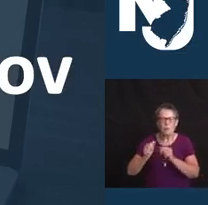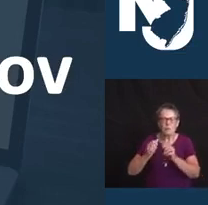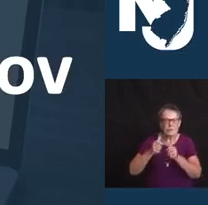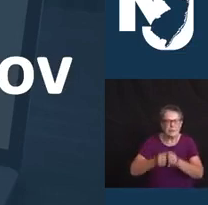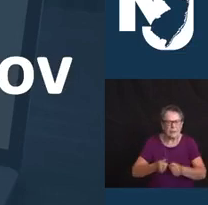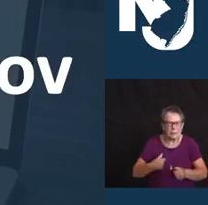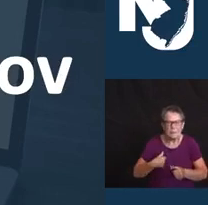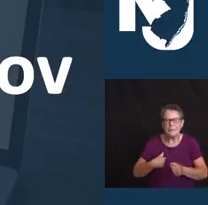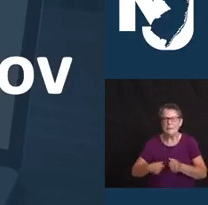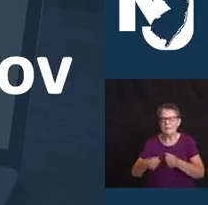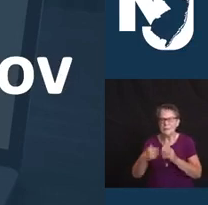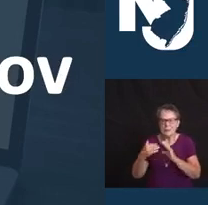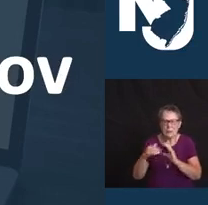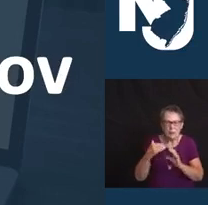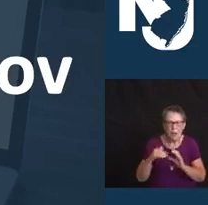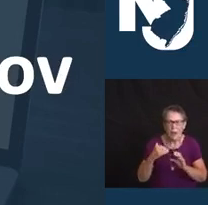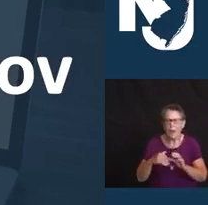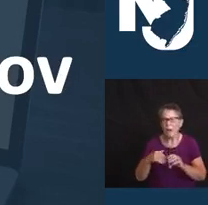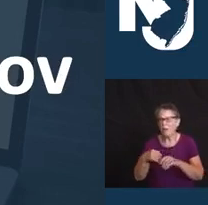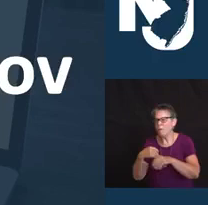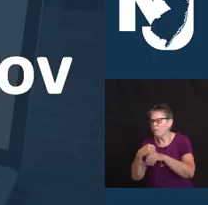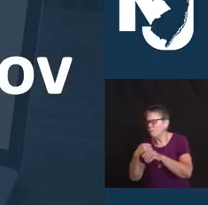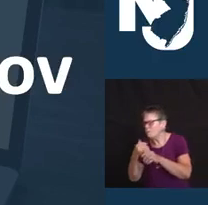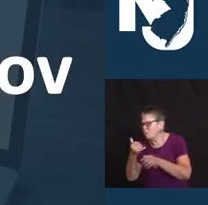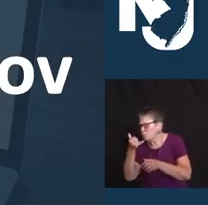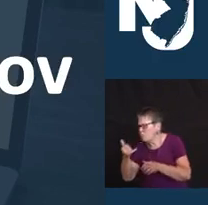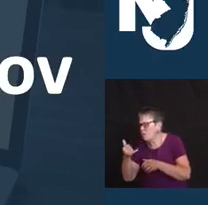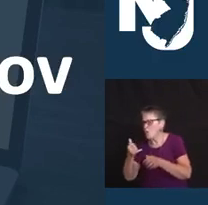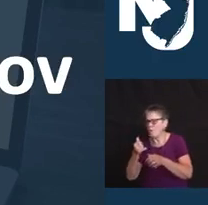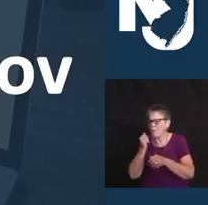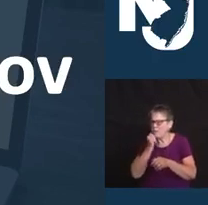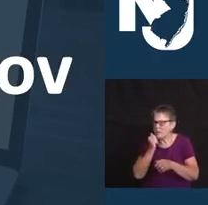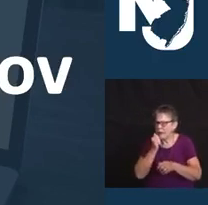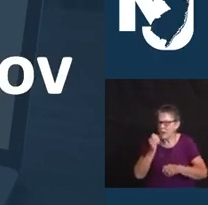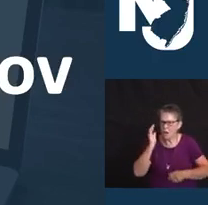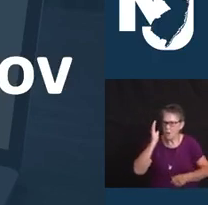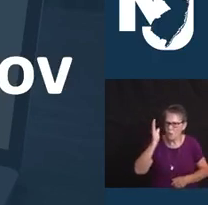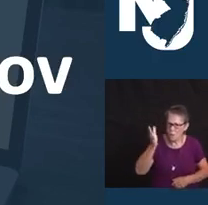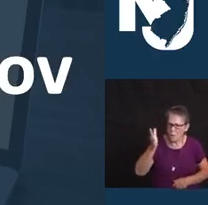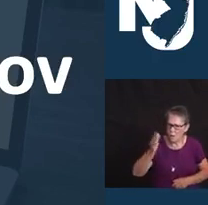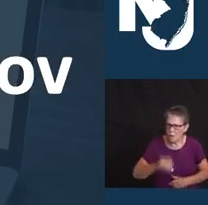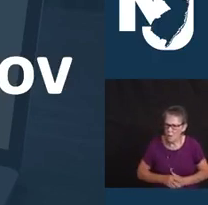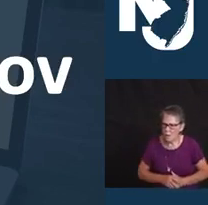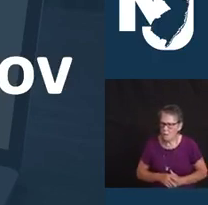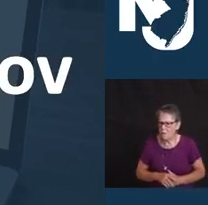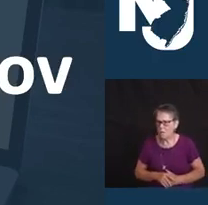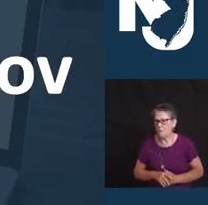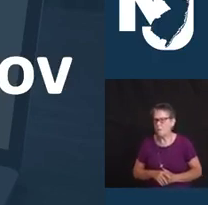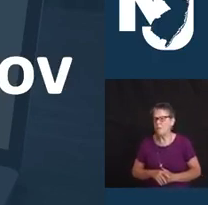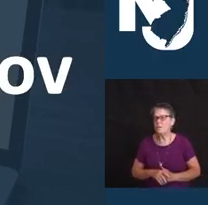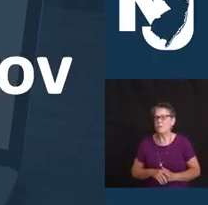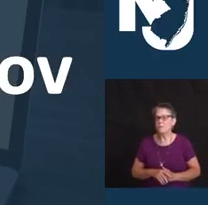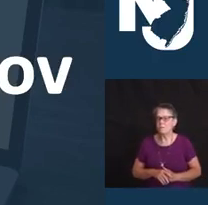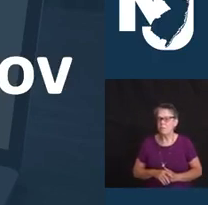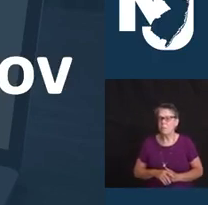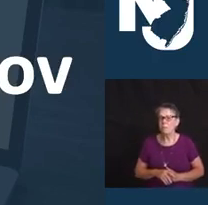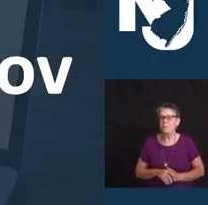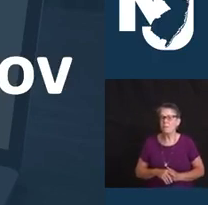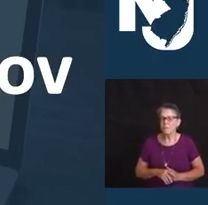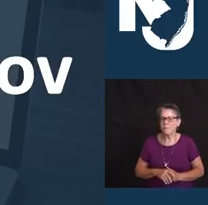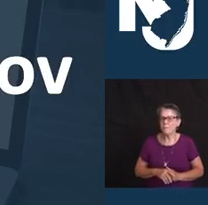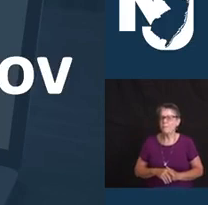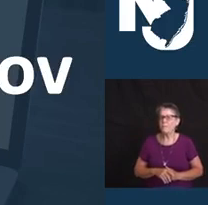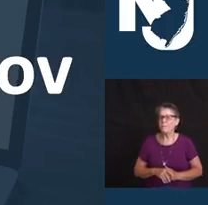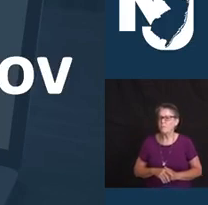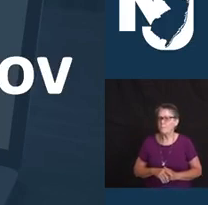and the woman to my right, Judy Persicelli, Pat, and others if need be. But before I leave,